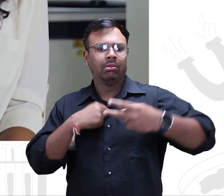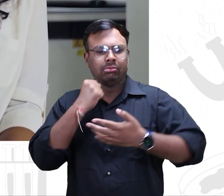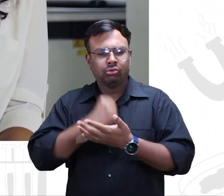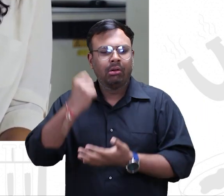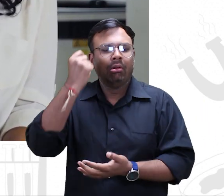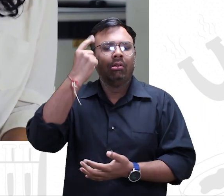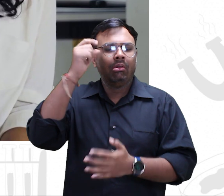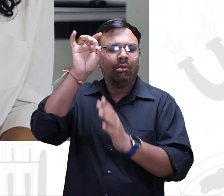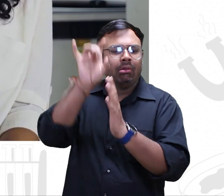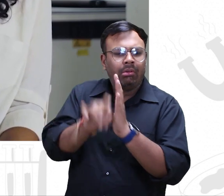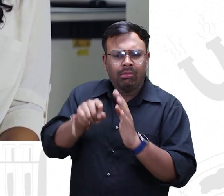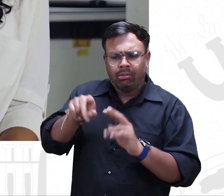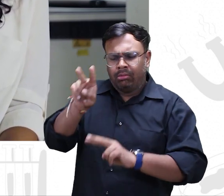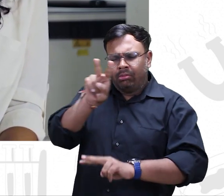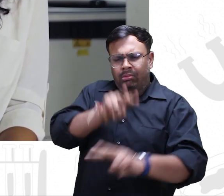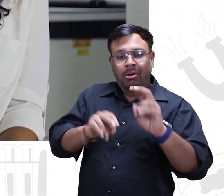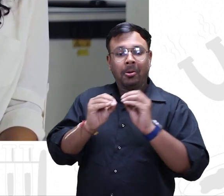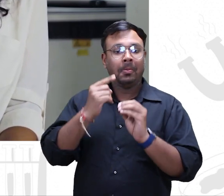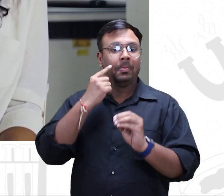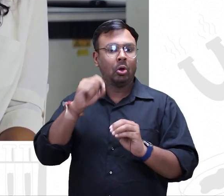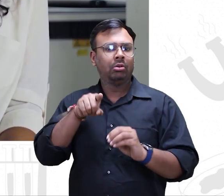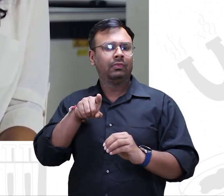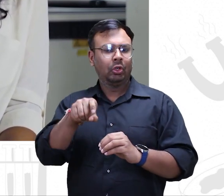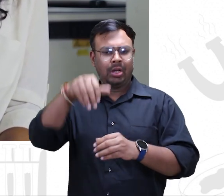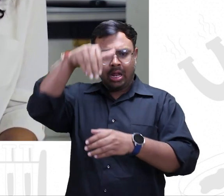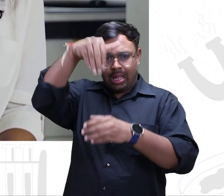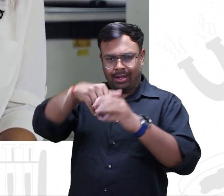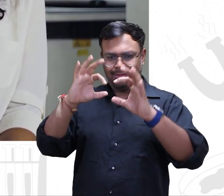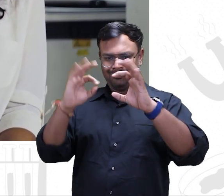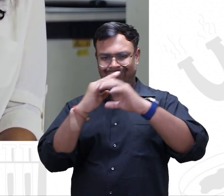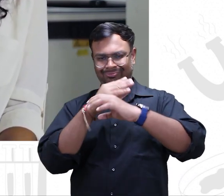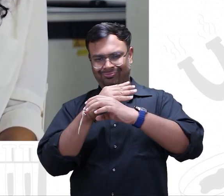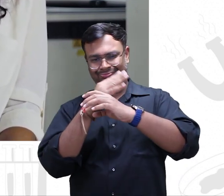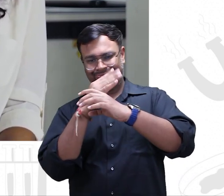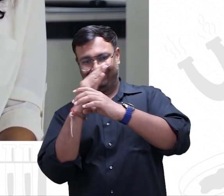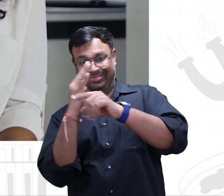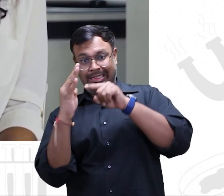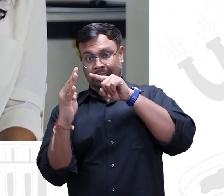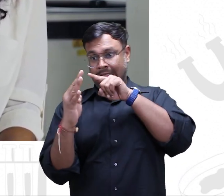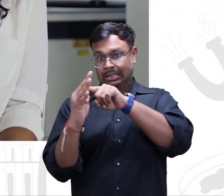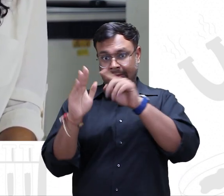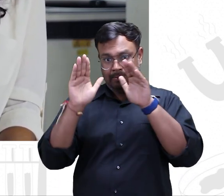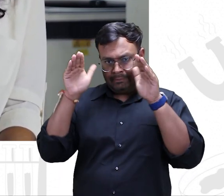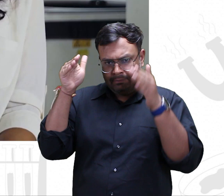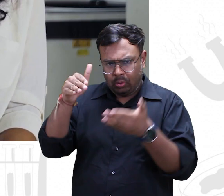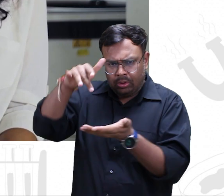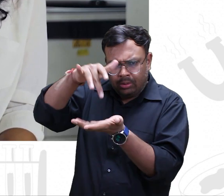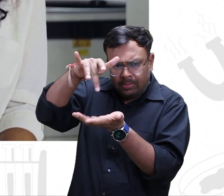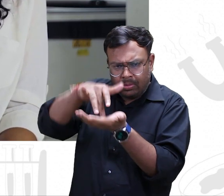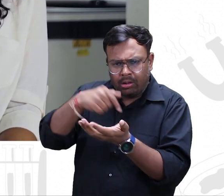but overlooked aspects of biology, that is chiral proofreading and lipid metabolism. Our primary focus centers